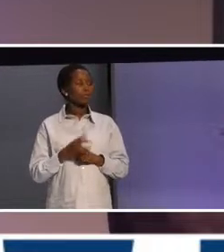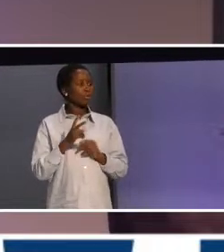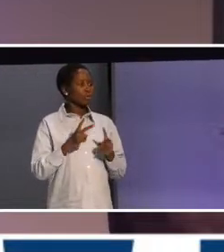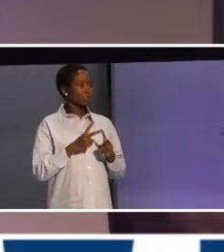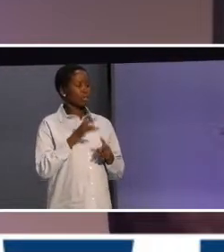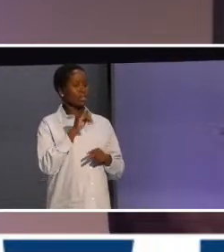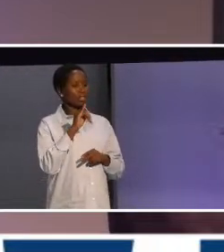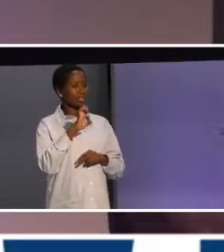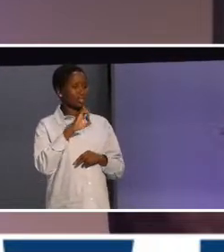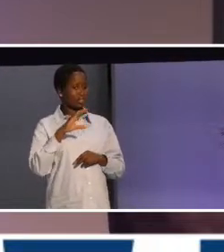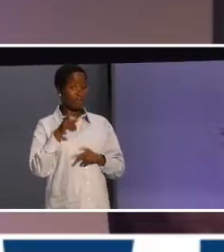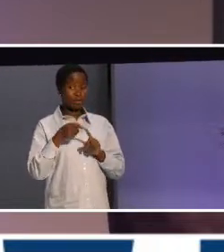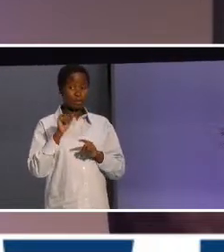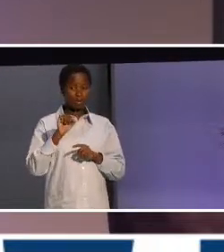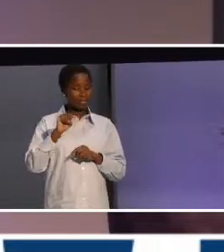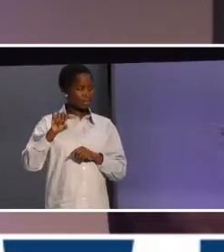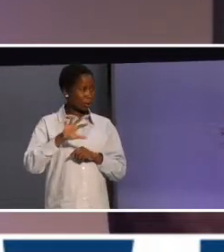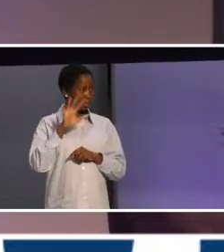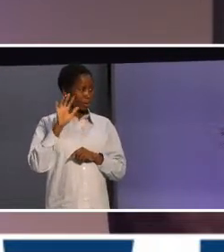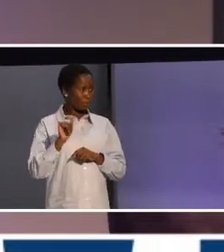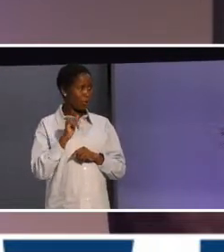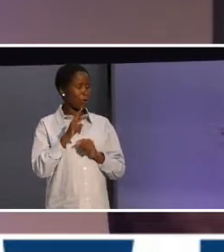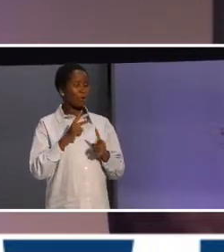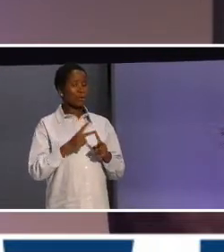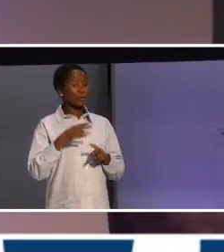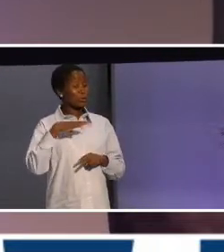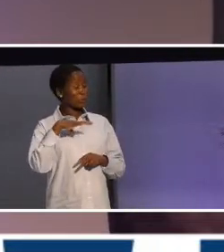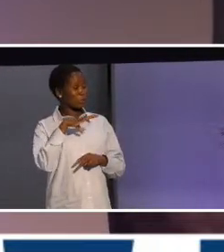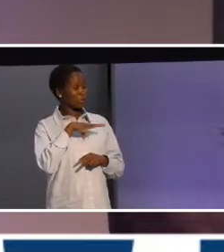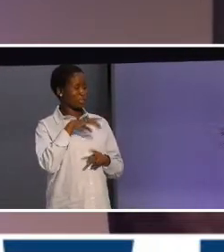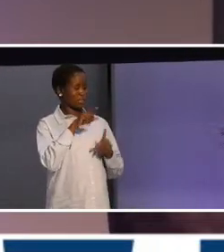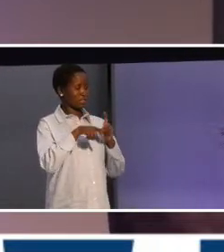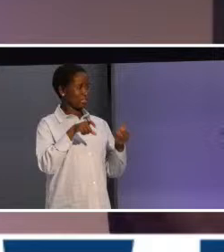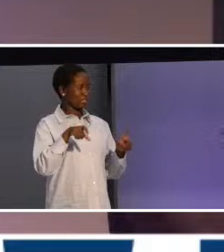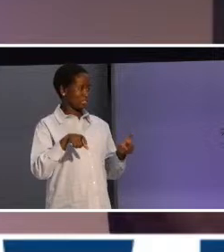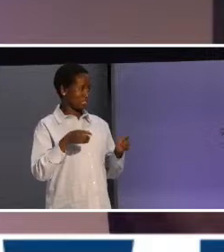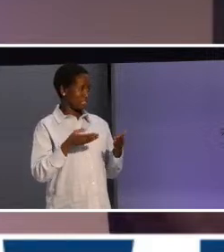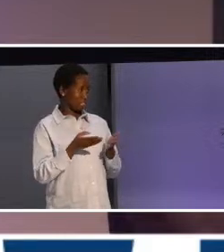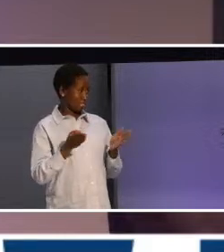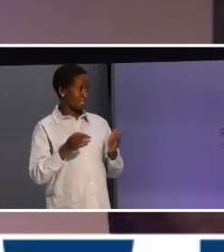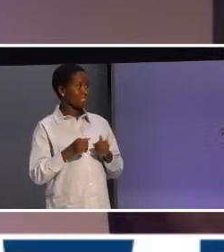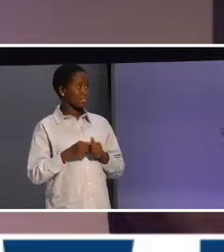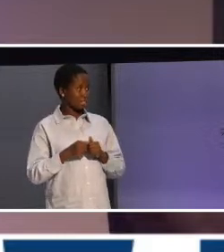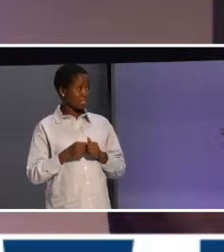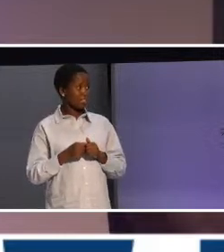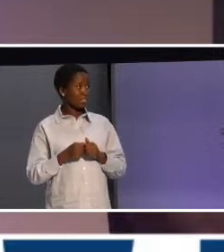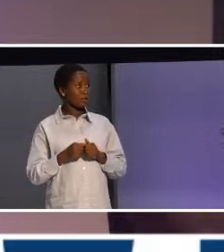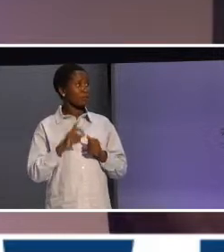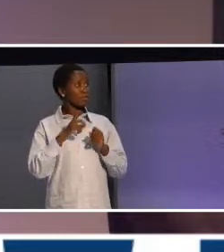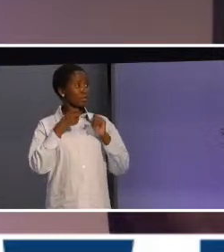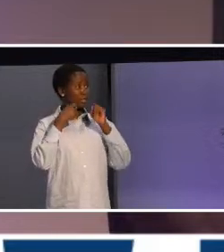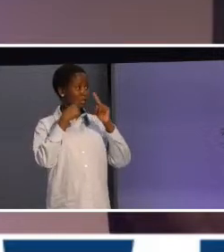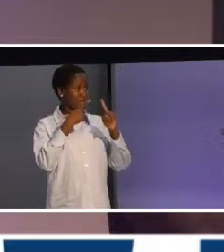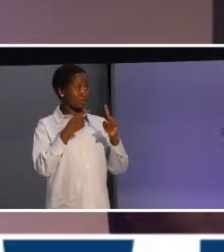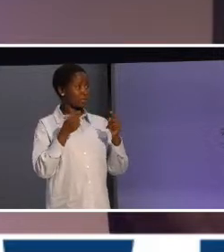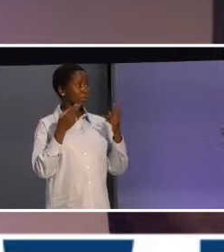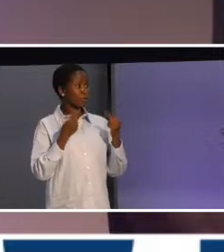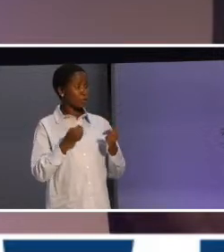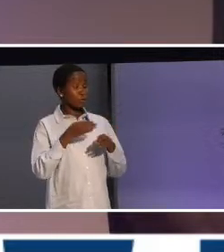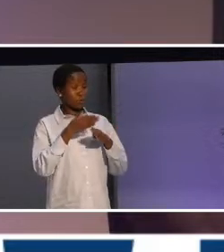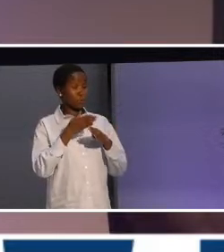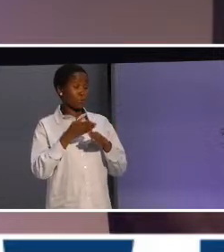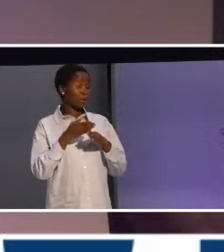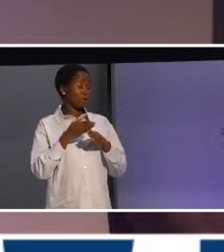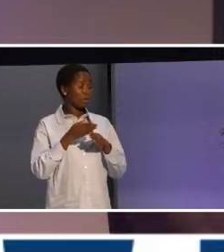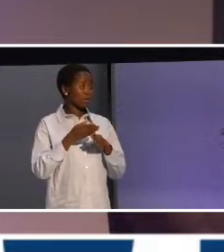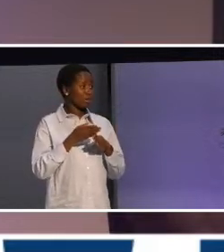Africa, and fellow commissioners for all the success in their new assignment and the endeavor to further promote and enhance